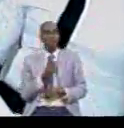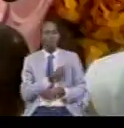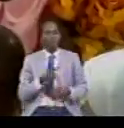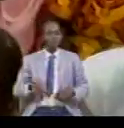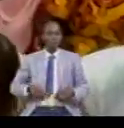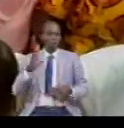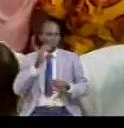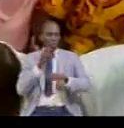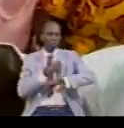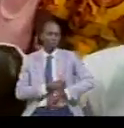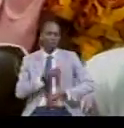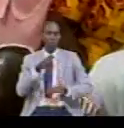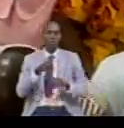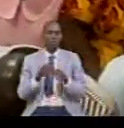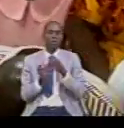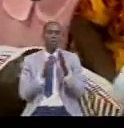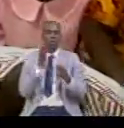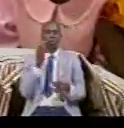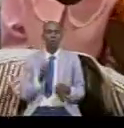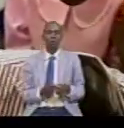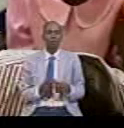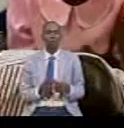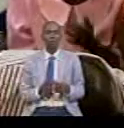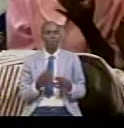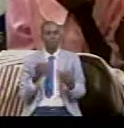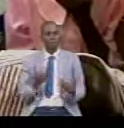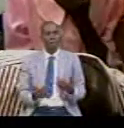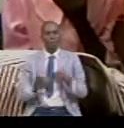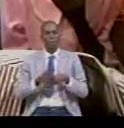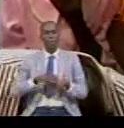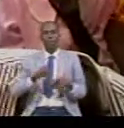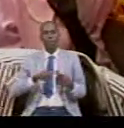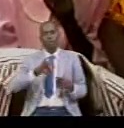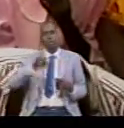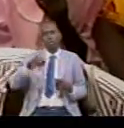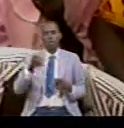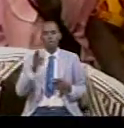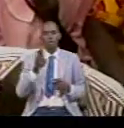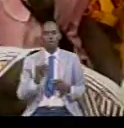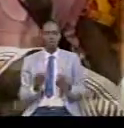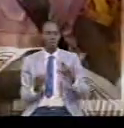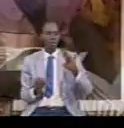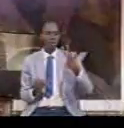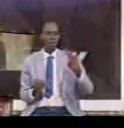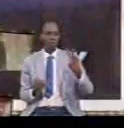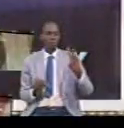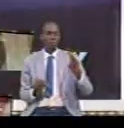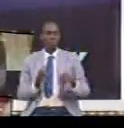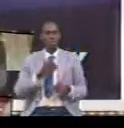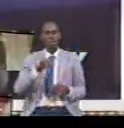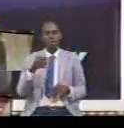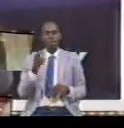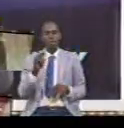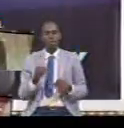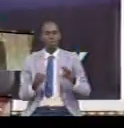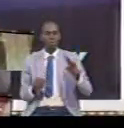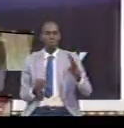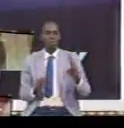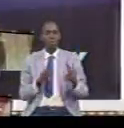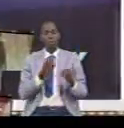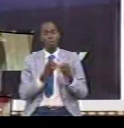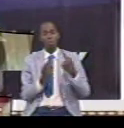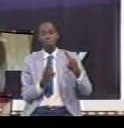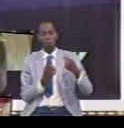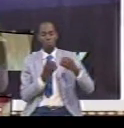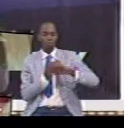preserve you in Jesus' name. Let's come back to John. We're looking at John chapter 17. Number one,